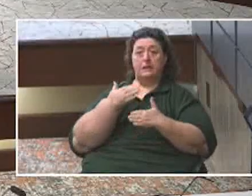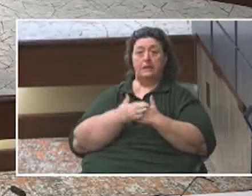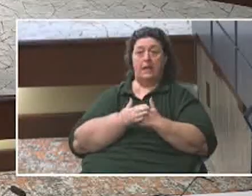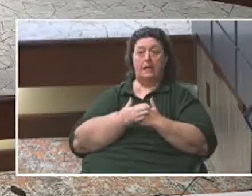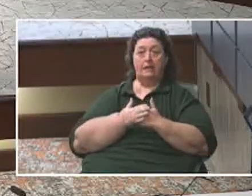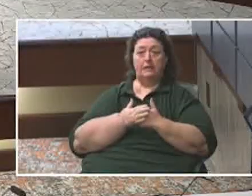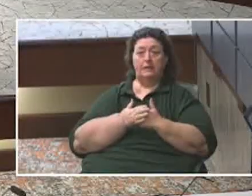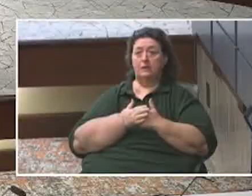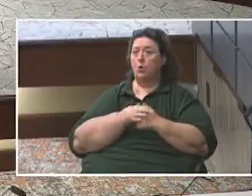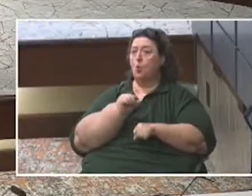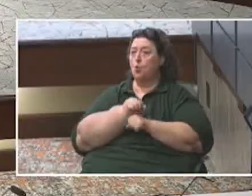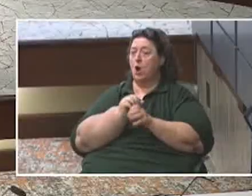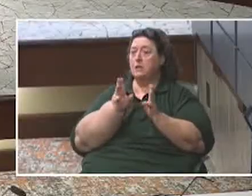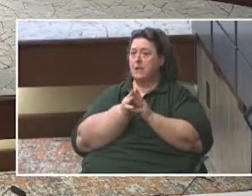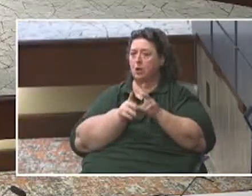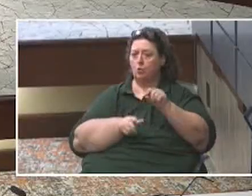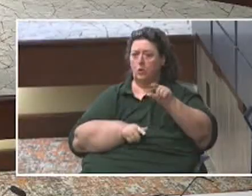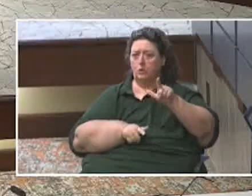item is work session